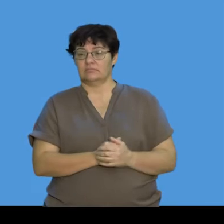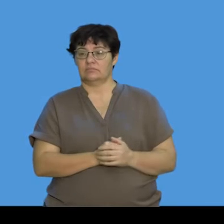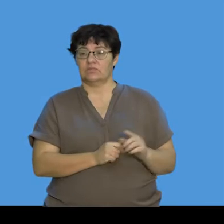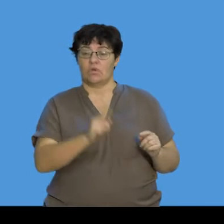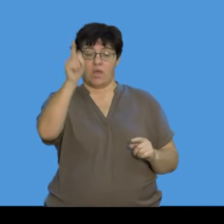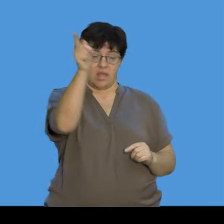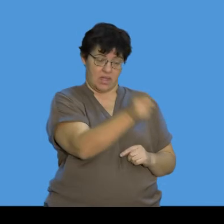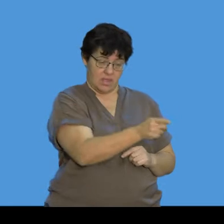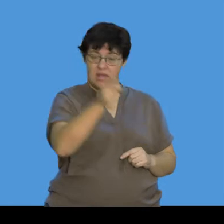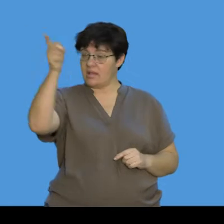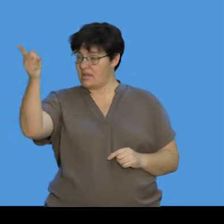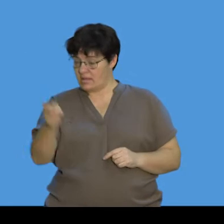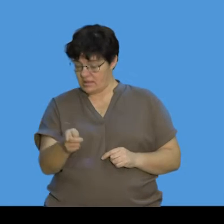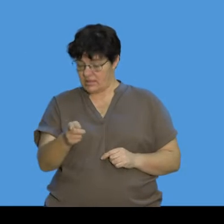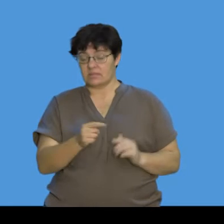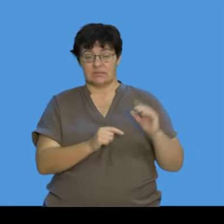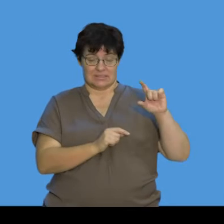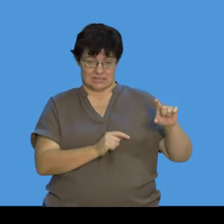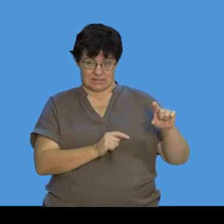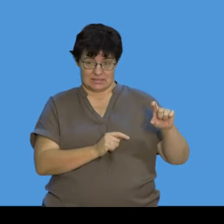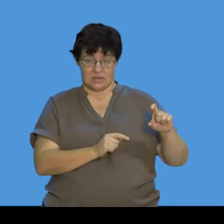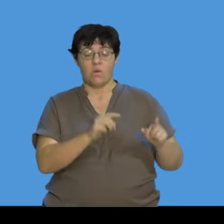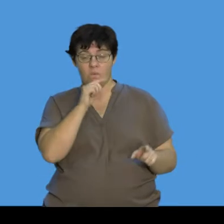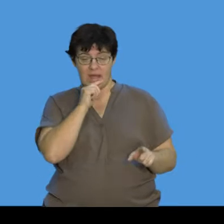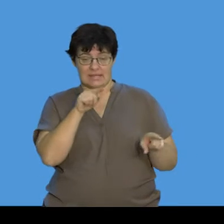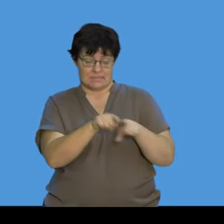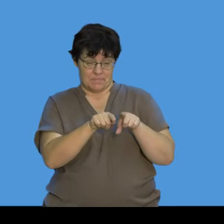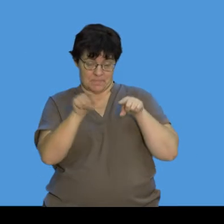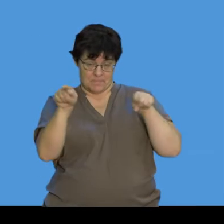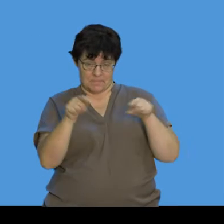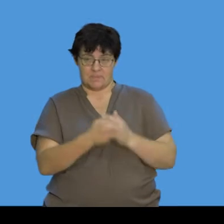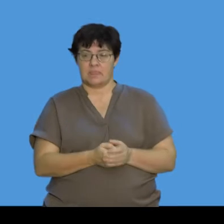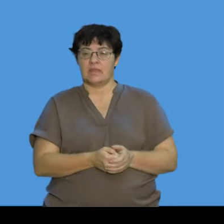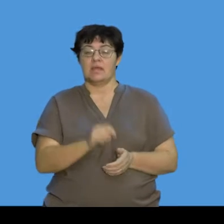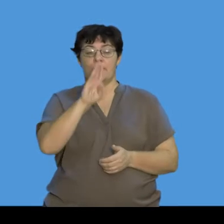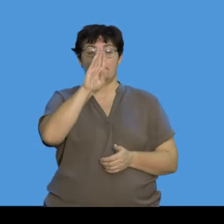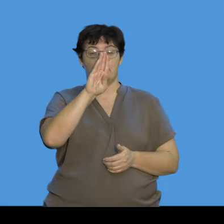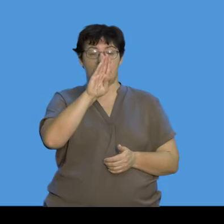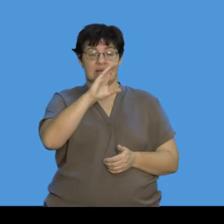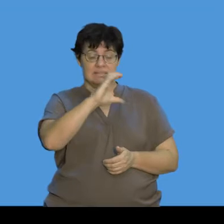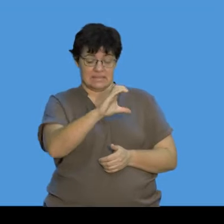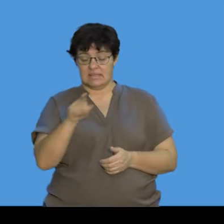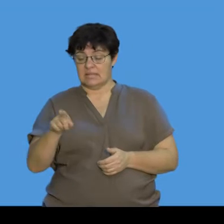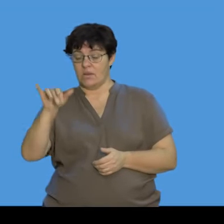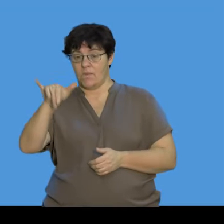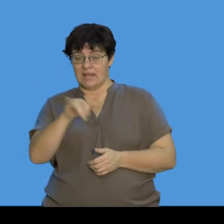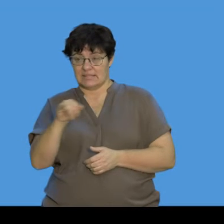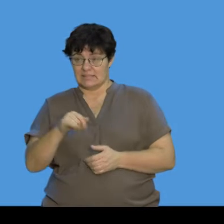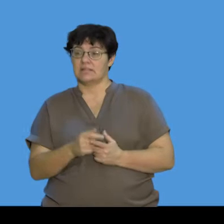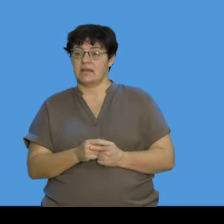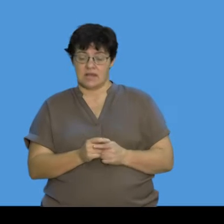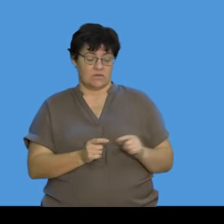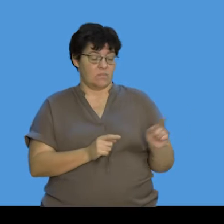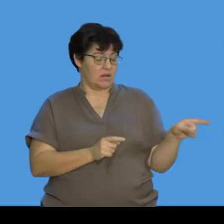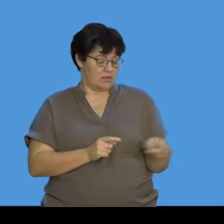AB here and that XY. Remember I said they are corresponding. BC and YZ, remember we said they are